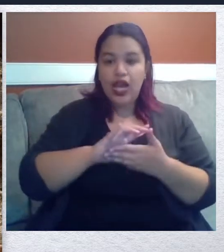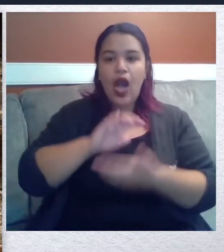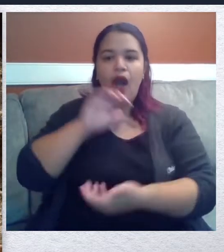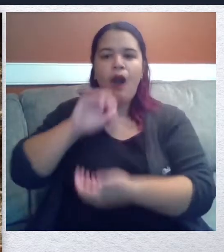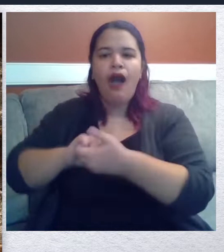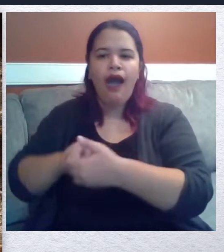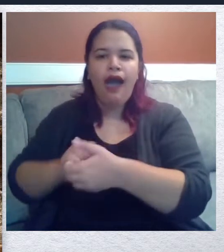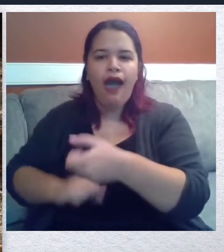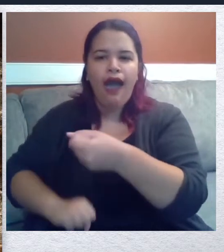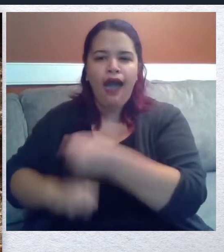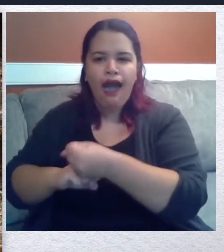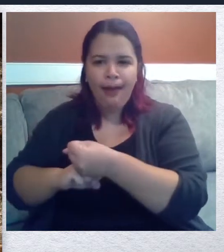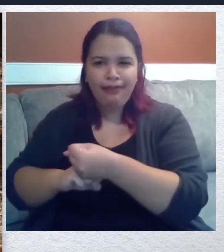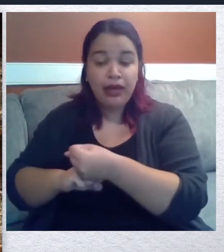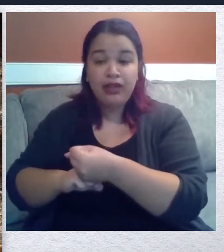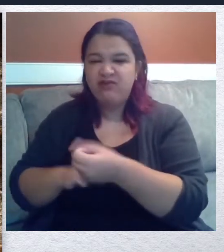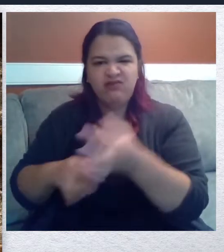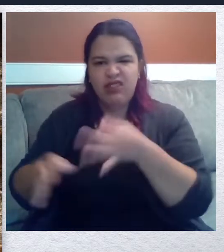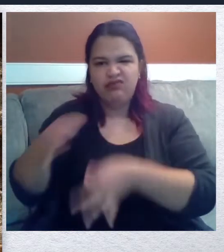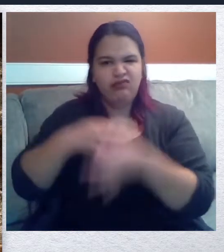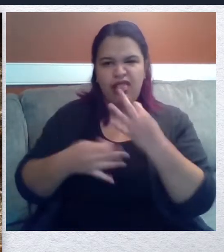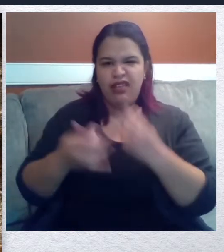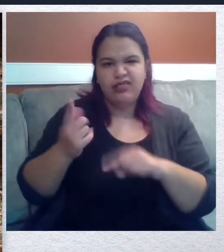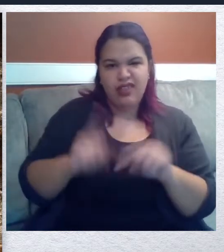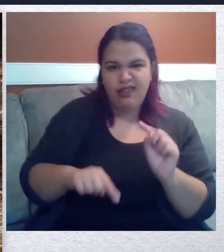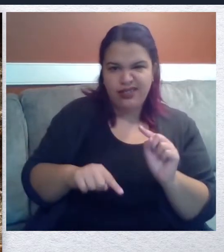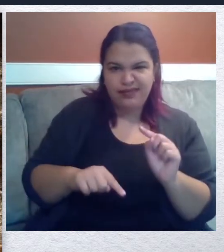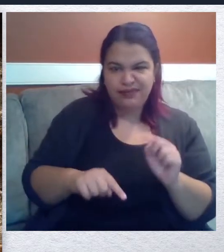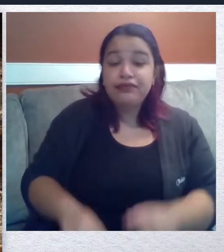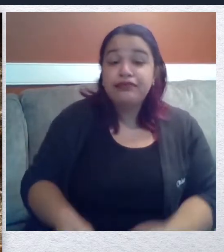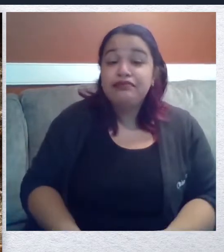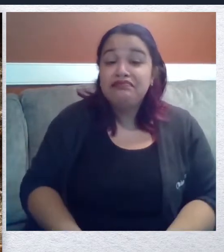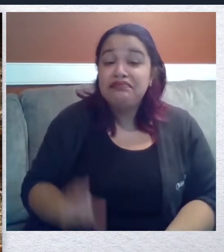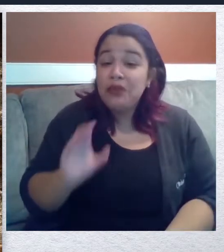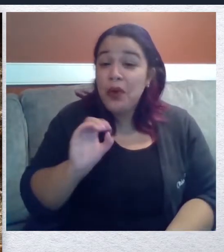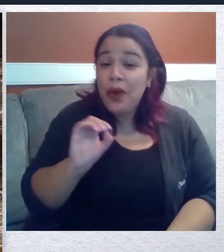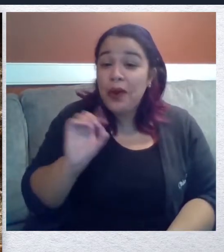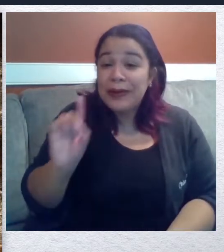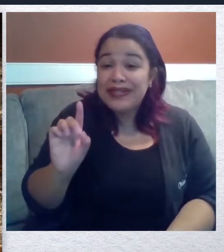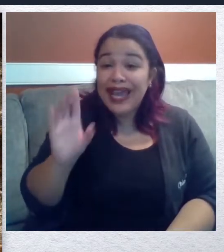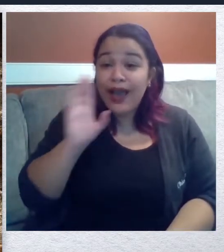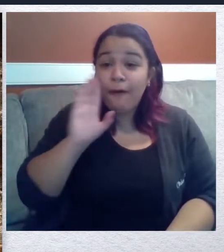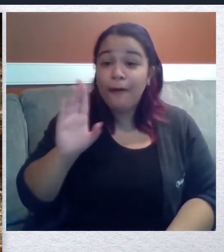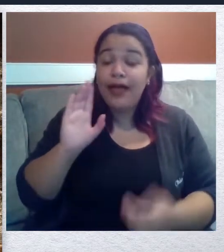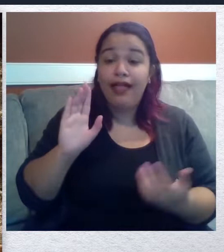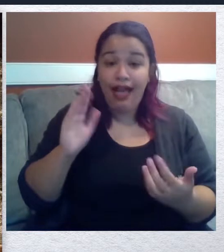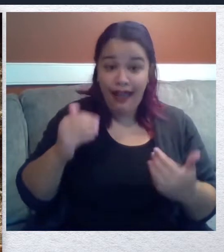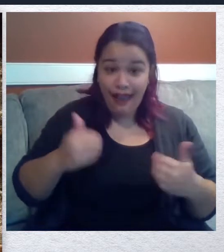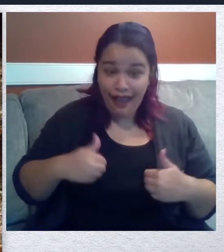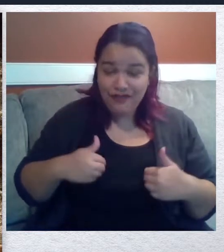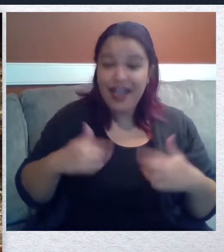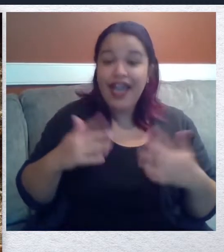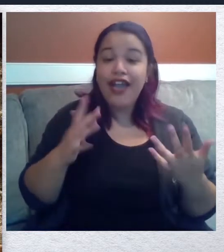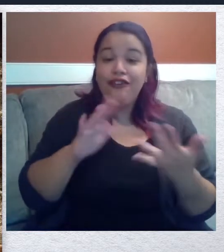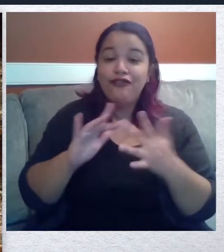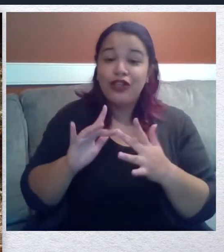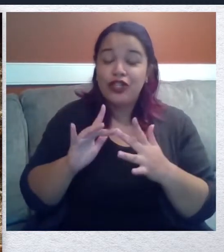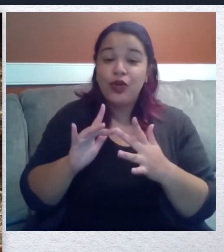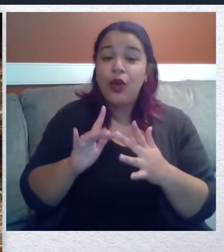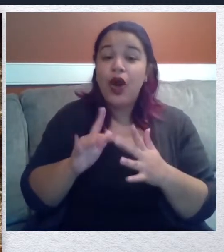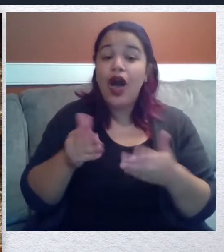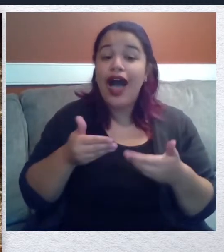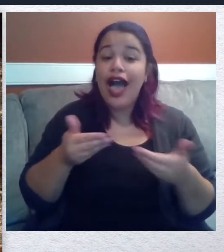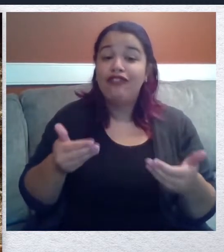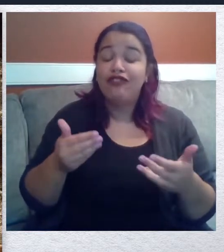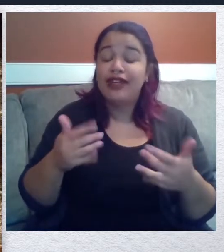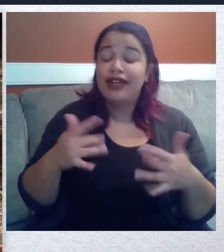for Ohioans with Disabilities will be facilitating the virtual hiring event on the Microsoft Teams platform. There